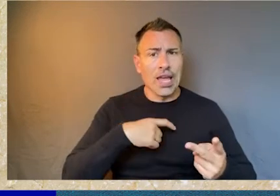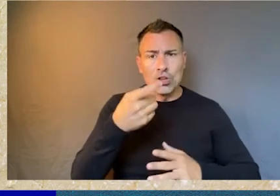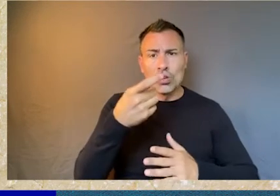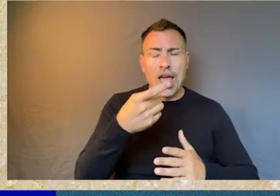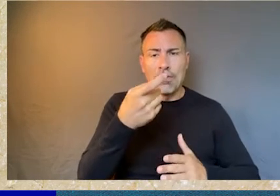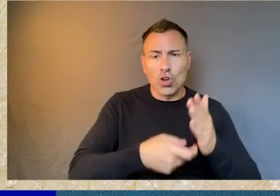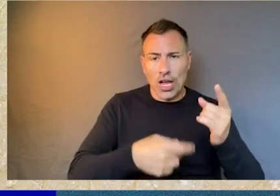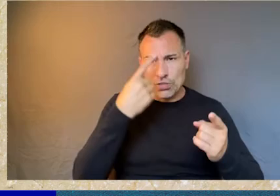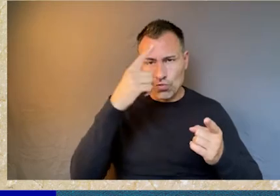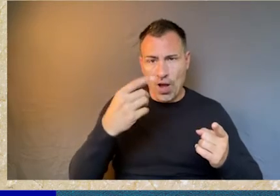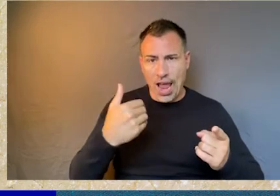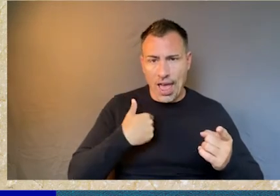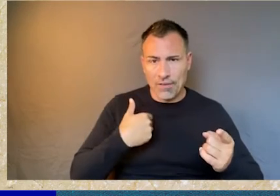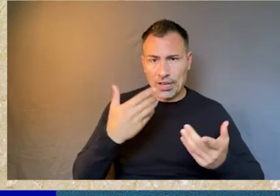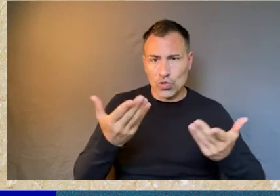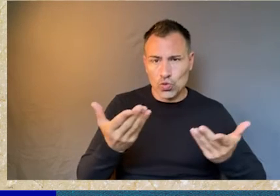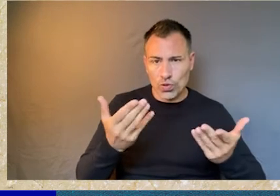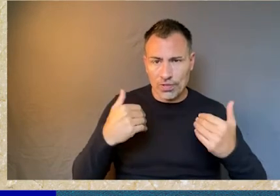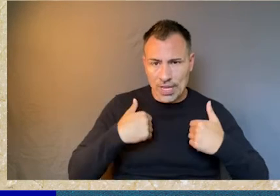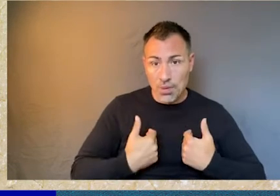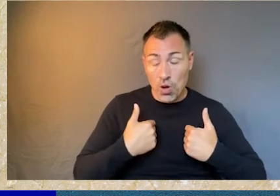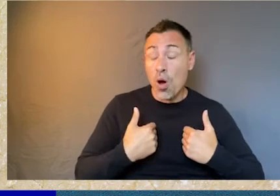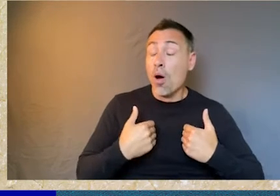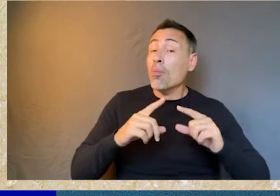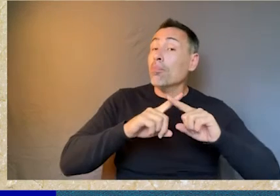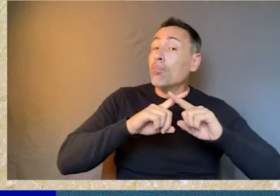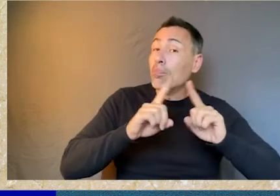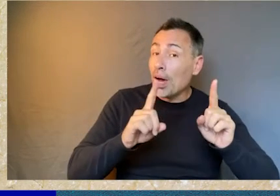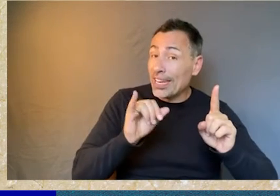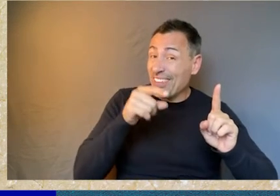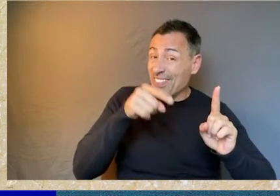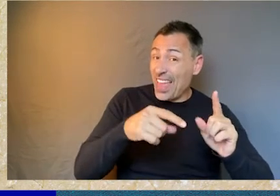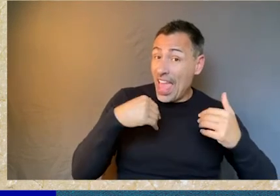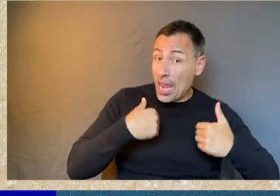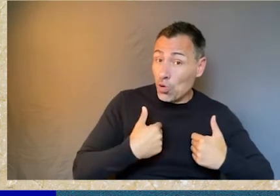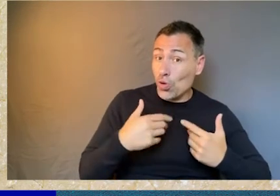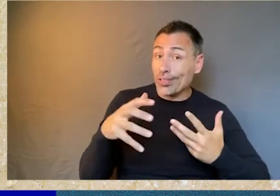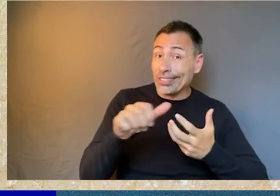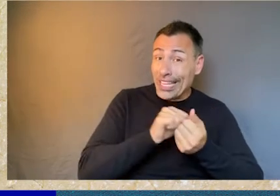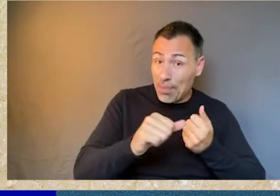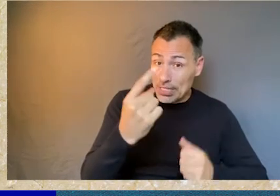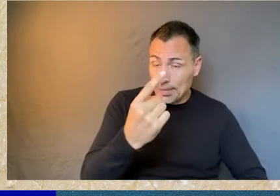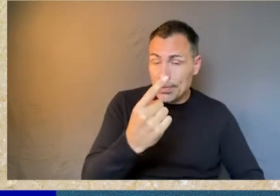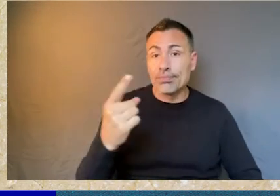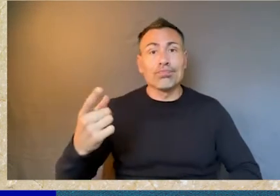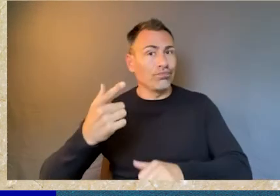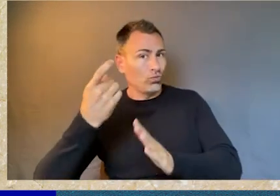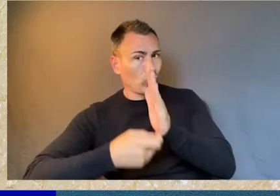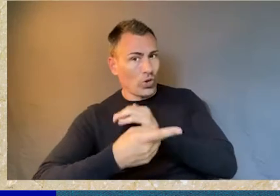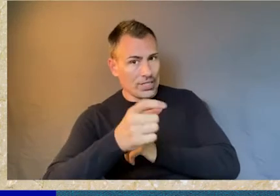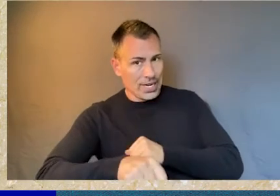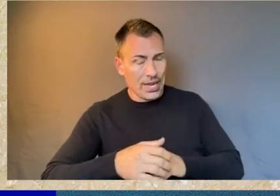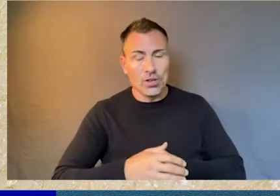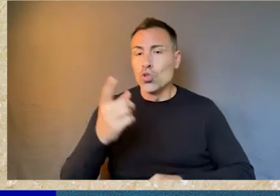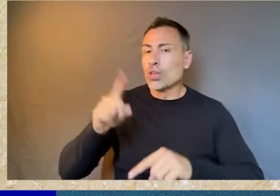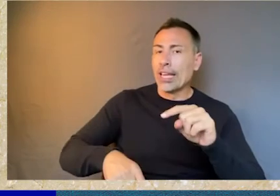the person can be charged if the animal causes actual damages. You can't charge a pet cleaning